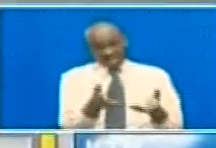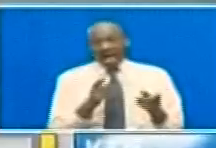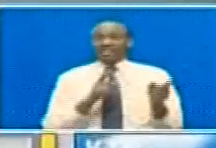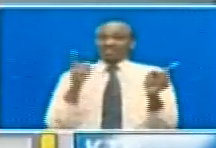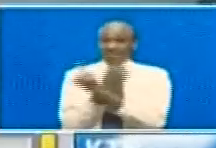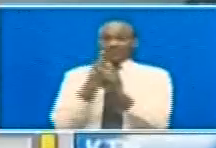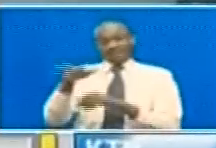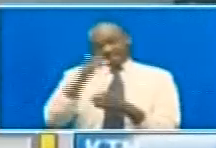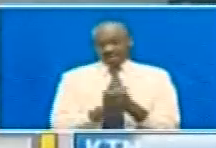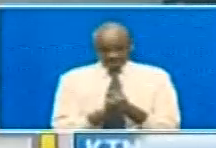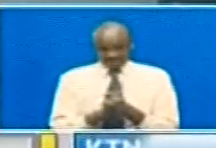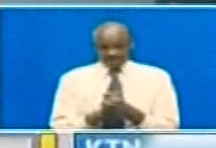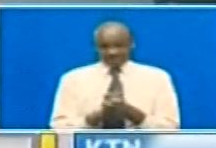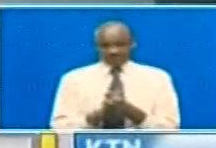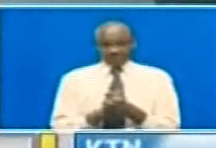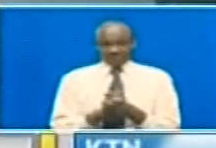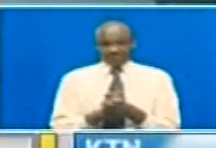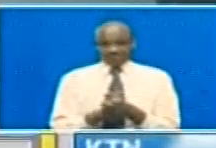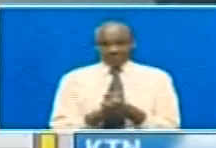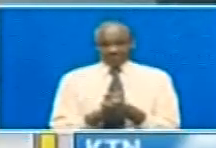tourism destination areas. And so